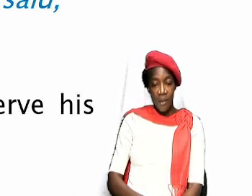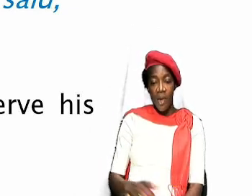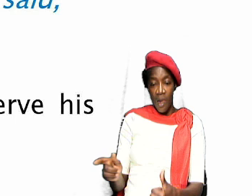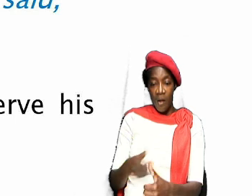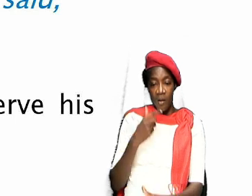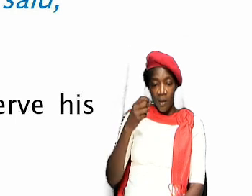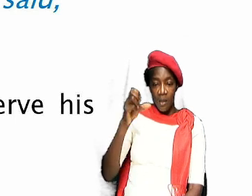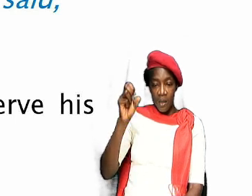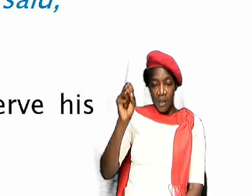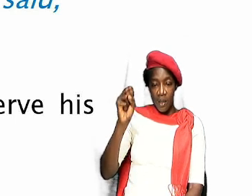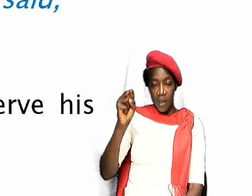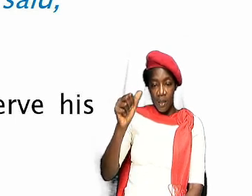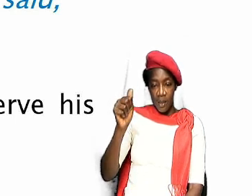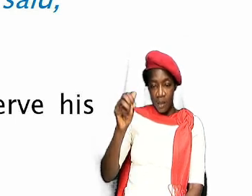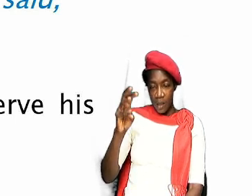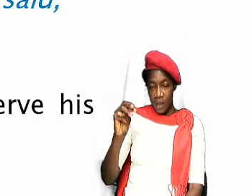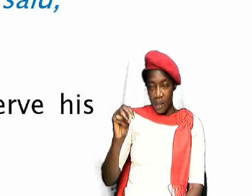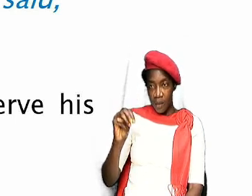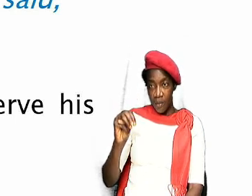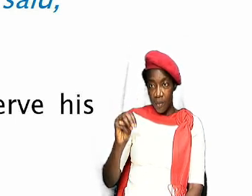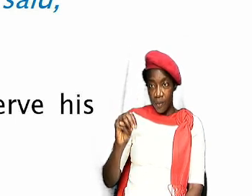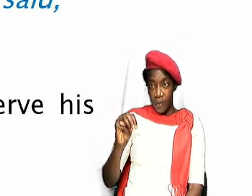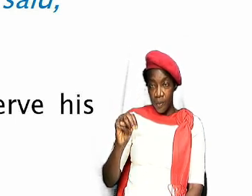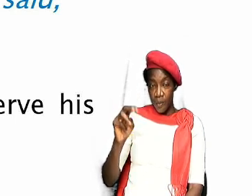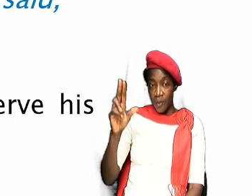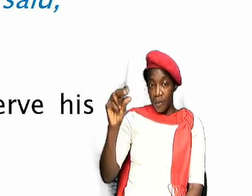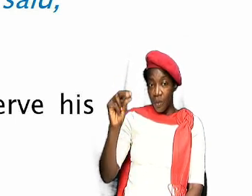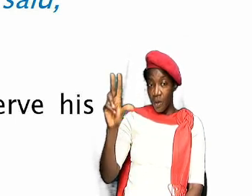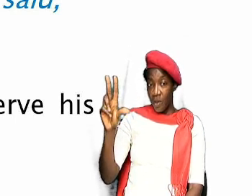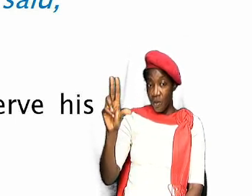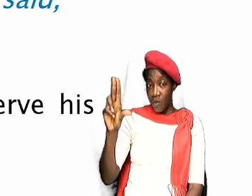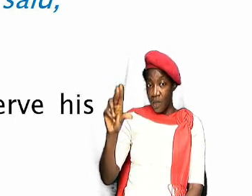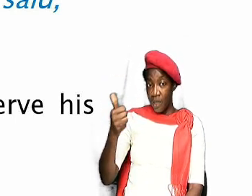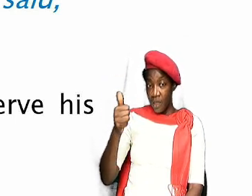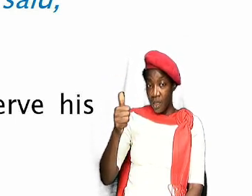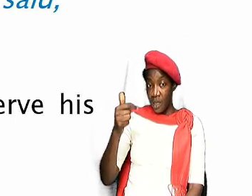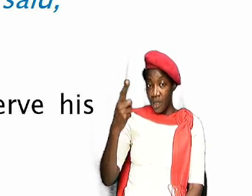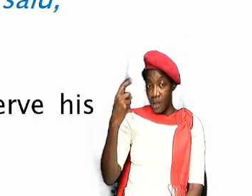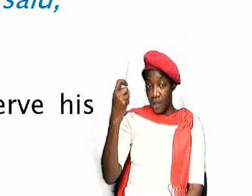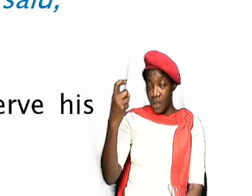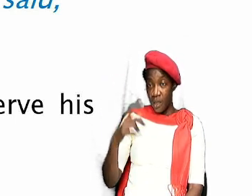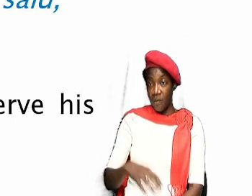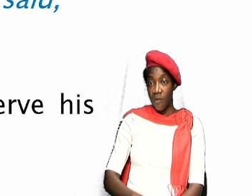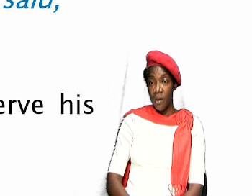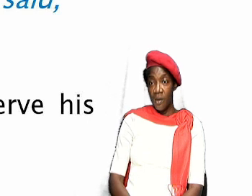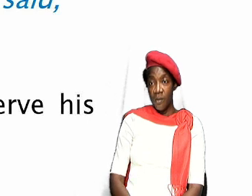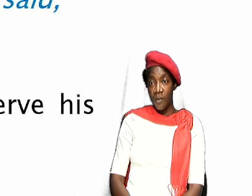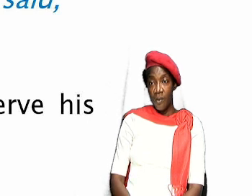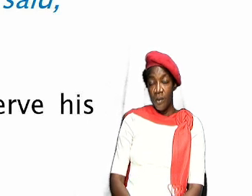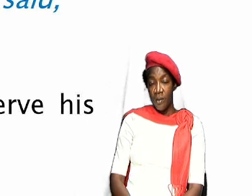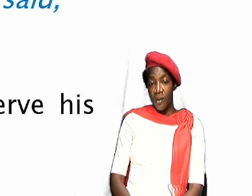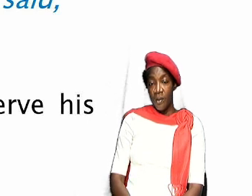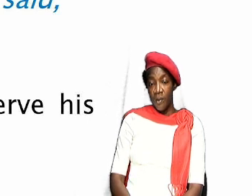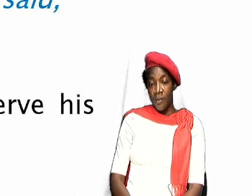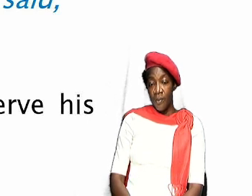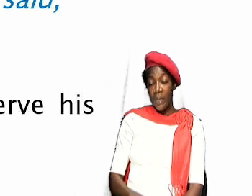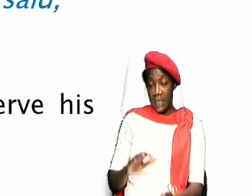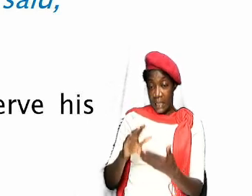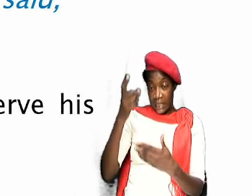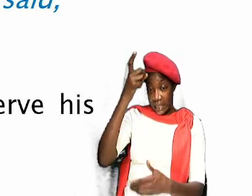1 Samuel 23:10-11. Then David said, so this was after David was now in the